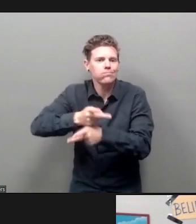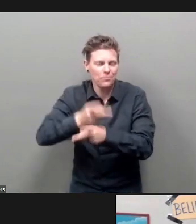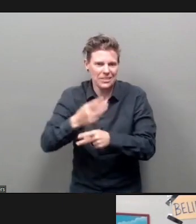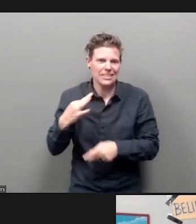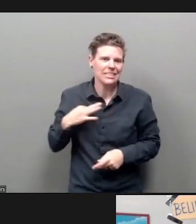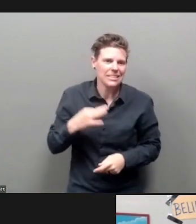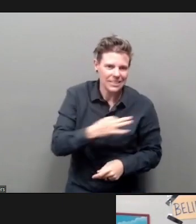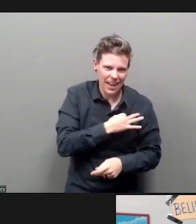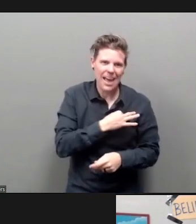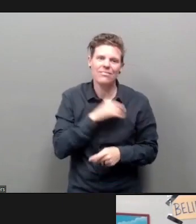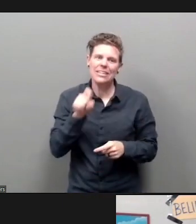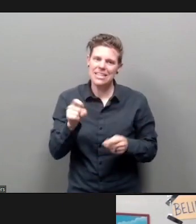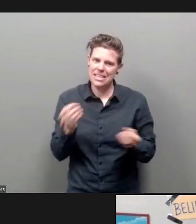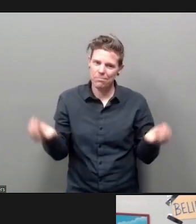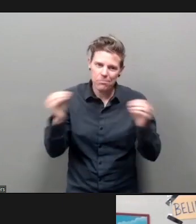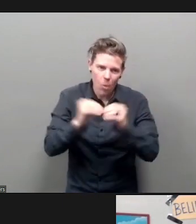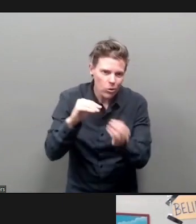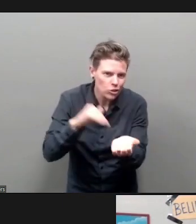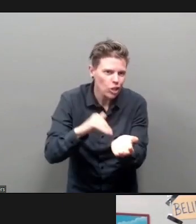And others,